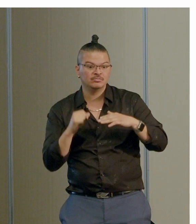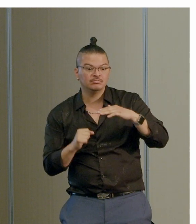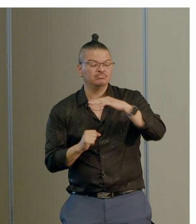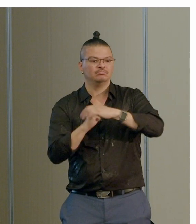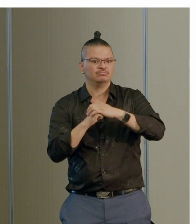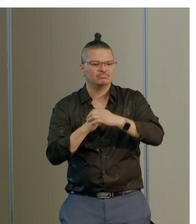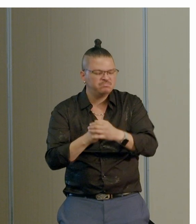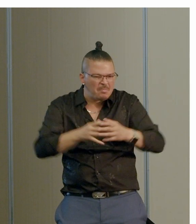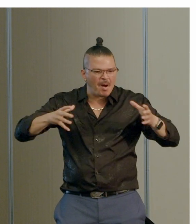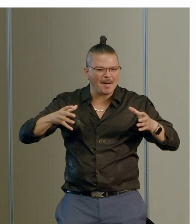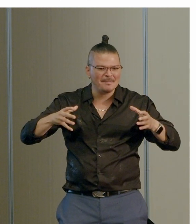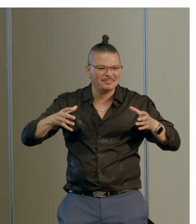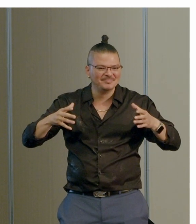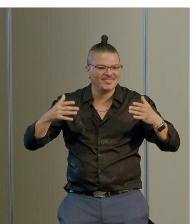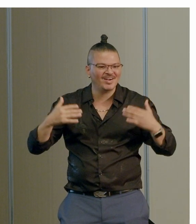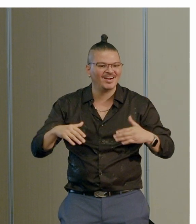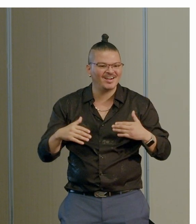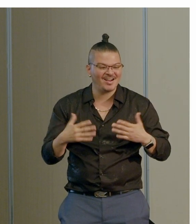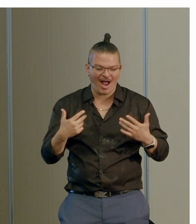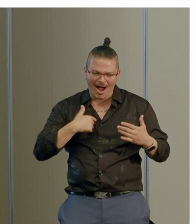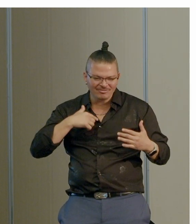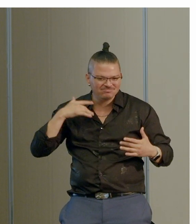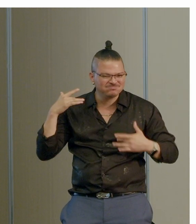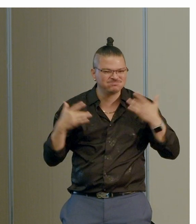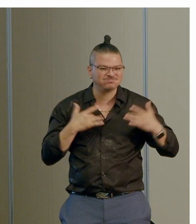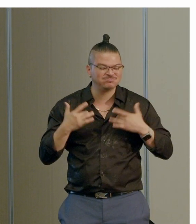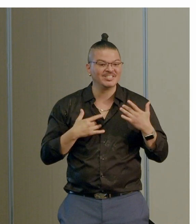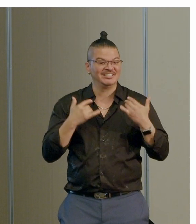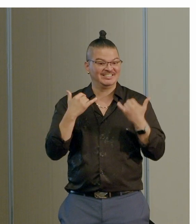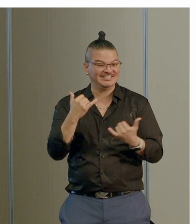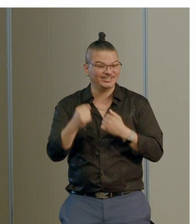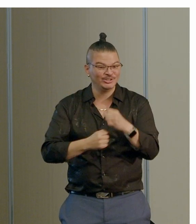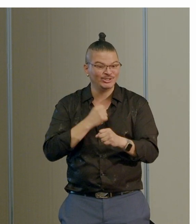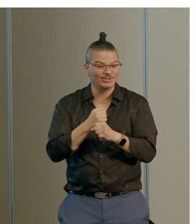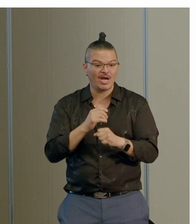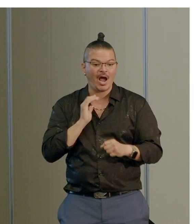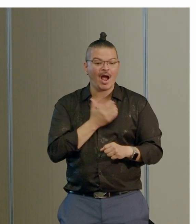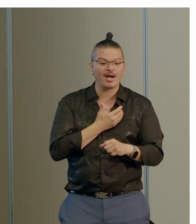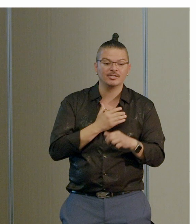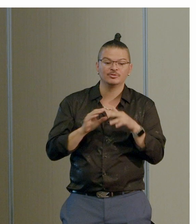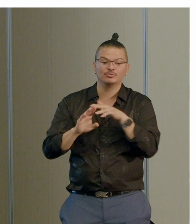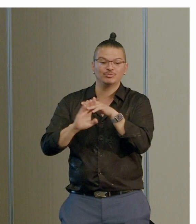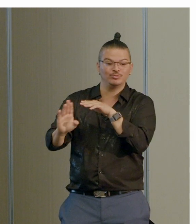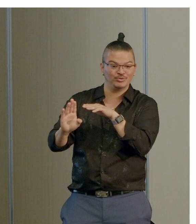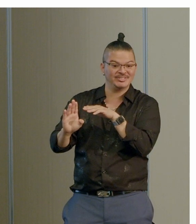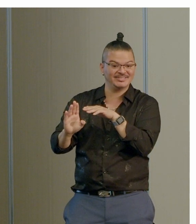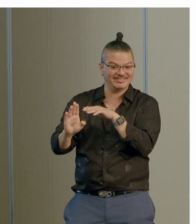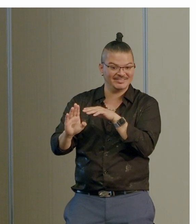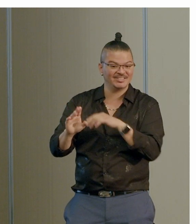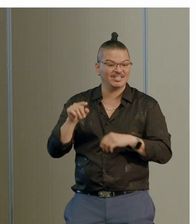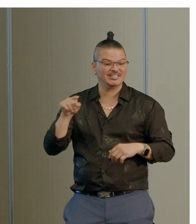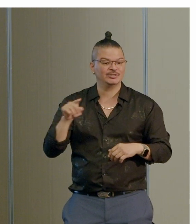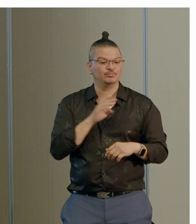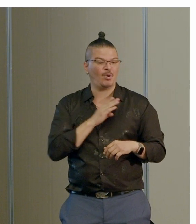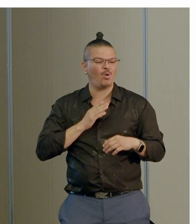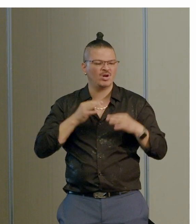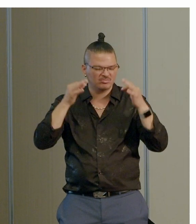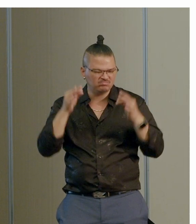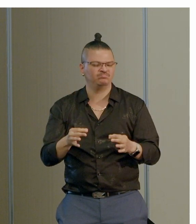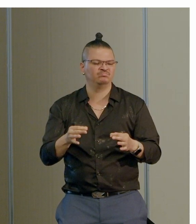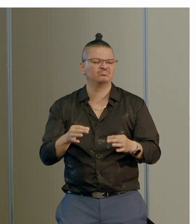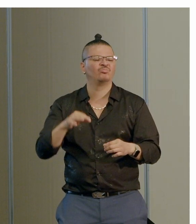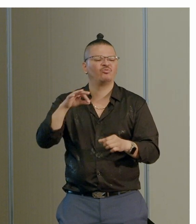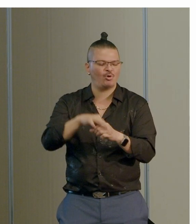was incredibly excited this year at the board retreat when the IPMA board voted and agreed to make the